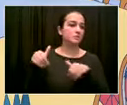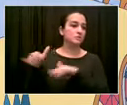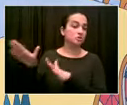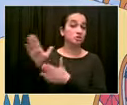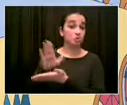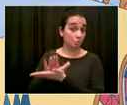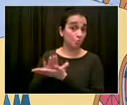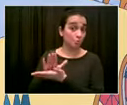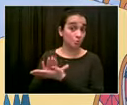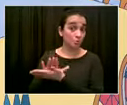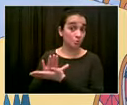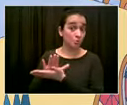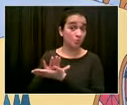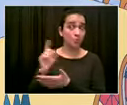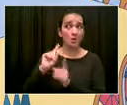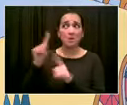add?